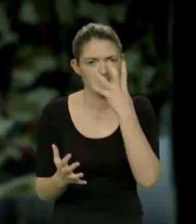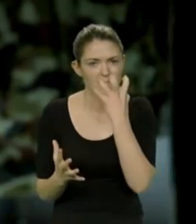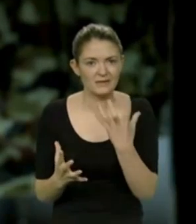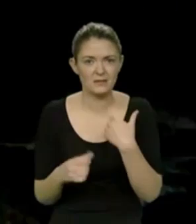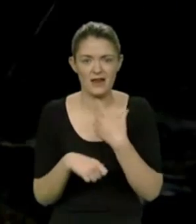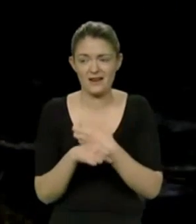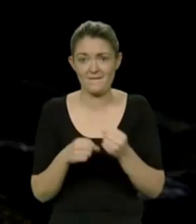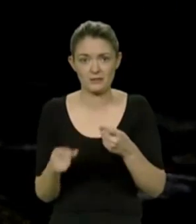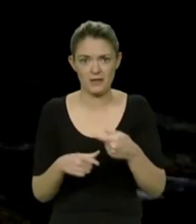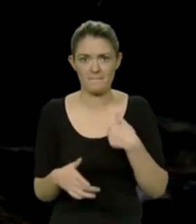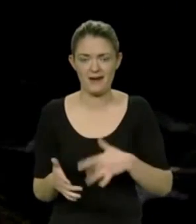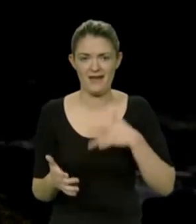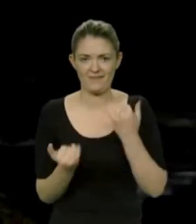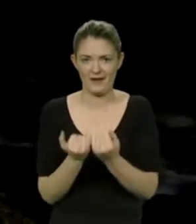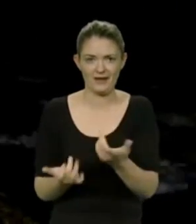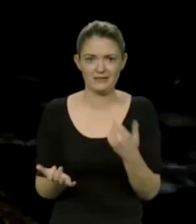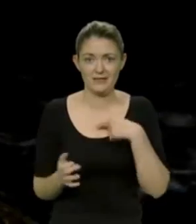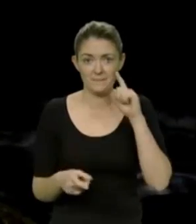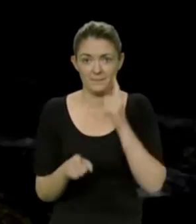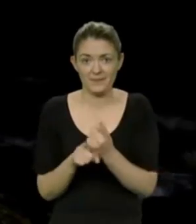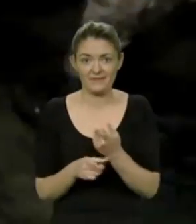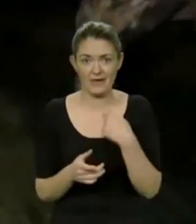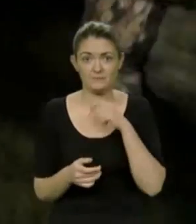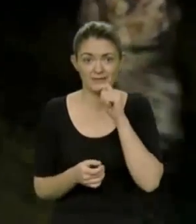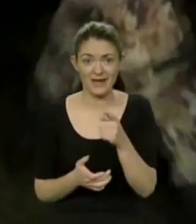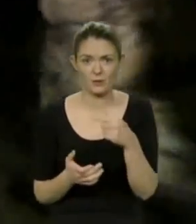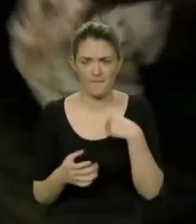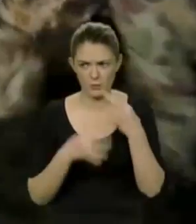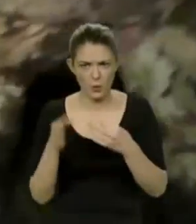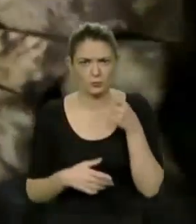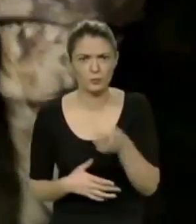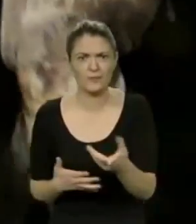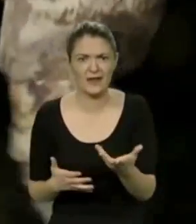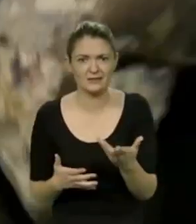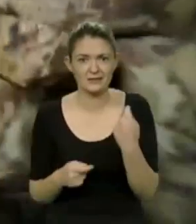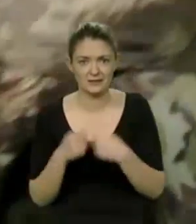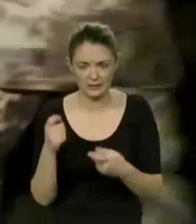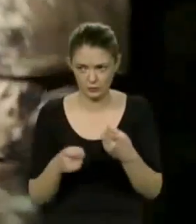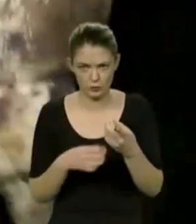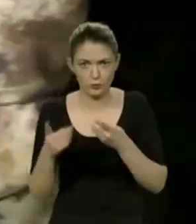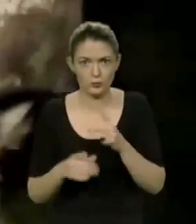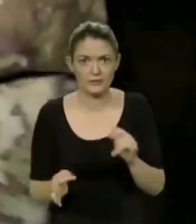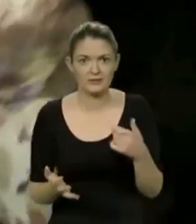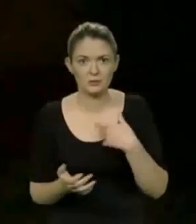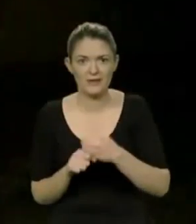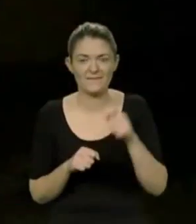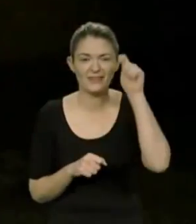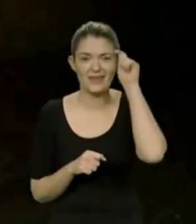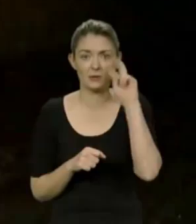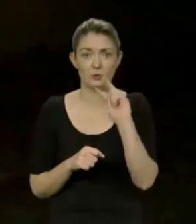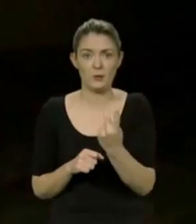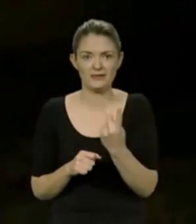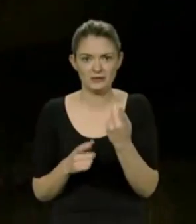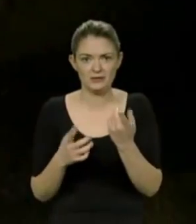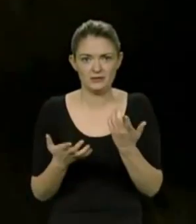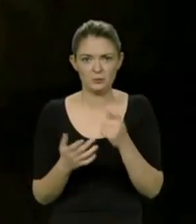before. I can't believe that they tell you to just, right, you're going to do that, and then you do it. And you don't even think twice about it. Tell you to walk somewhere,